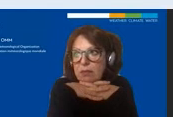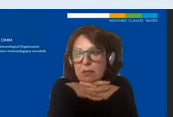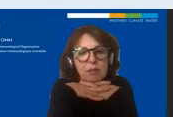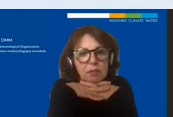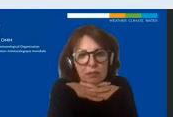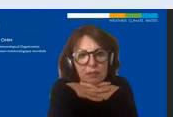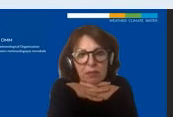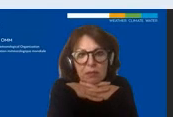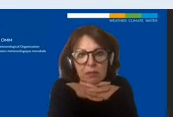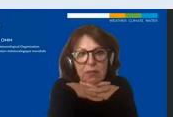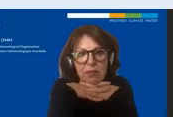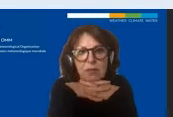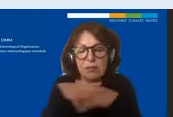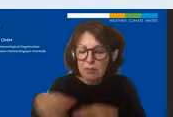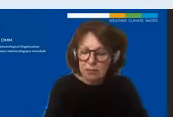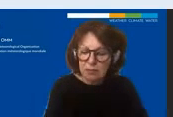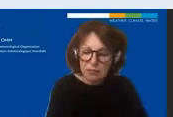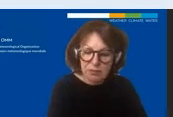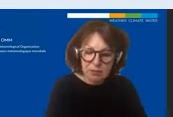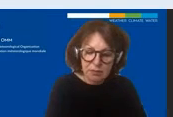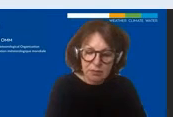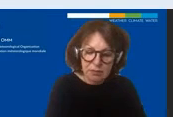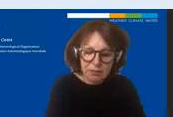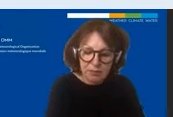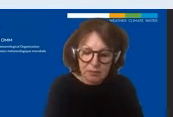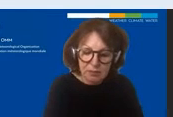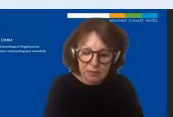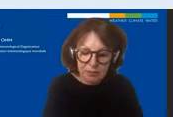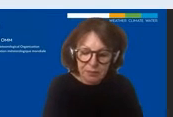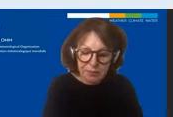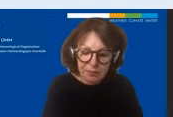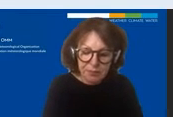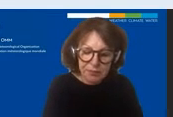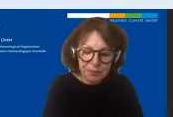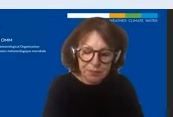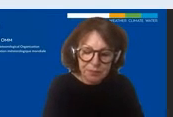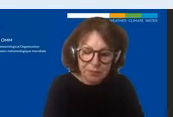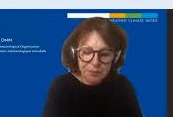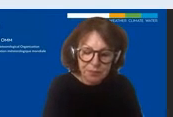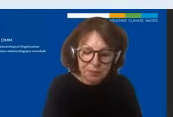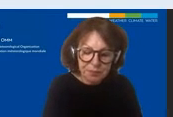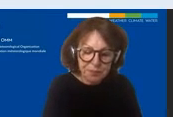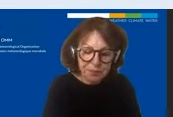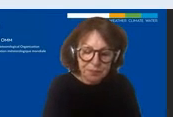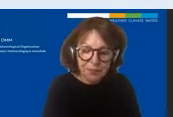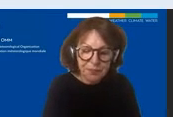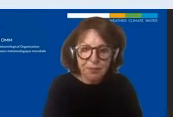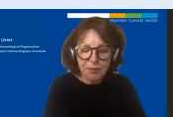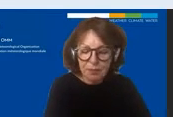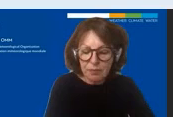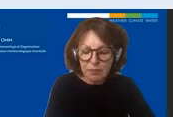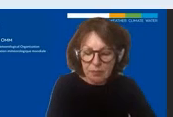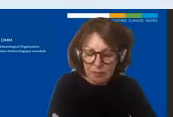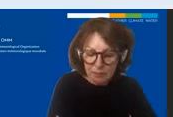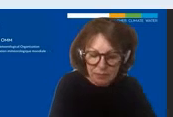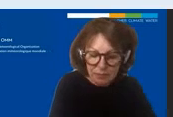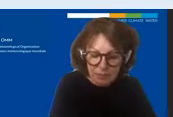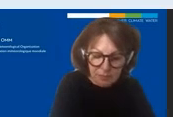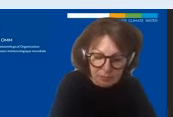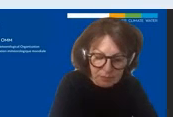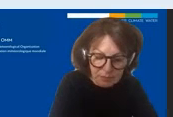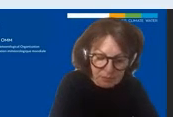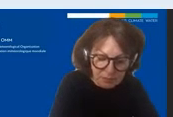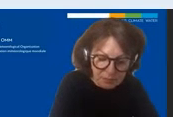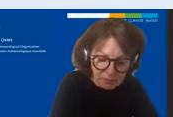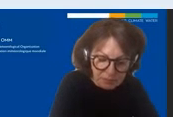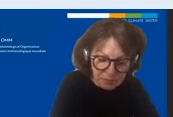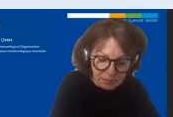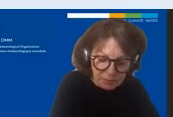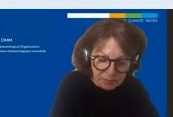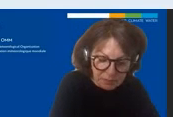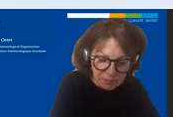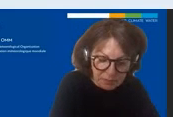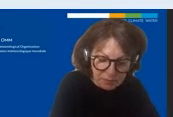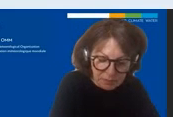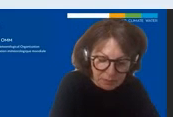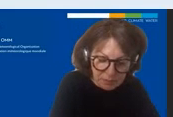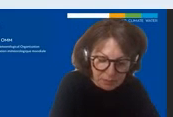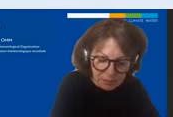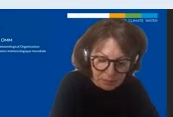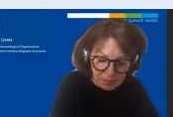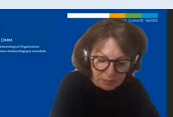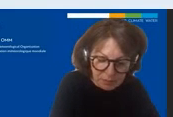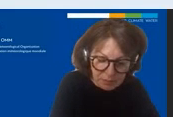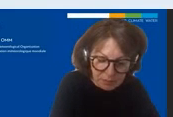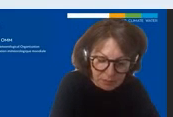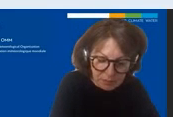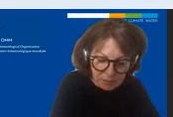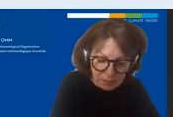regional specialized meteorological center. So there is information that we make available to Southern Africa in general.